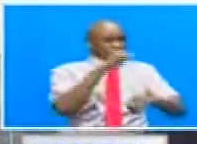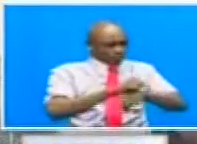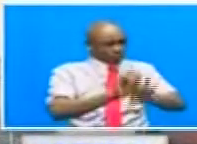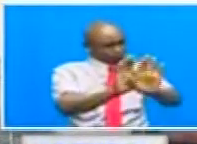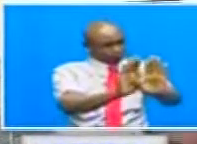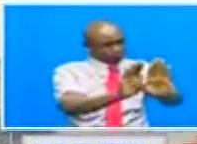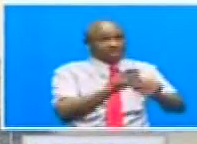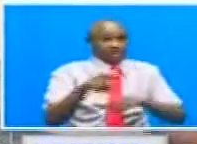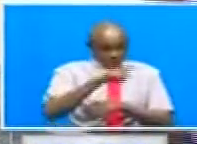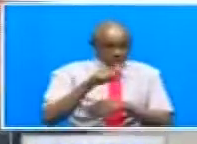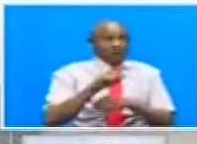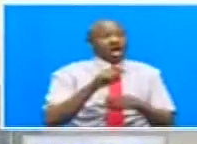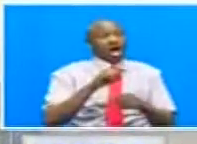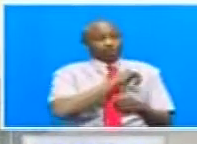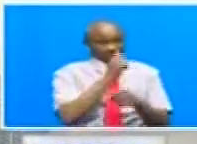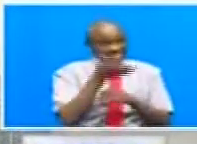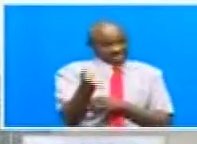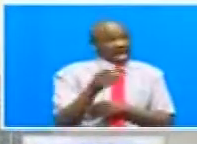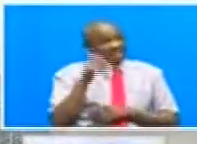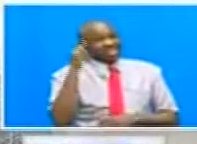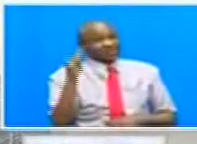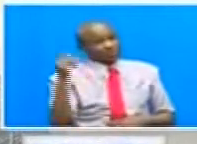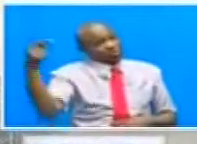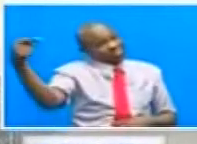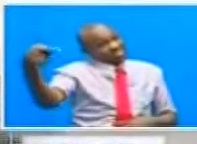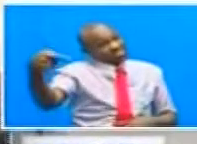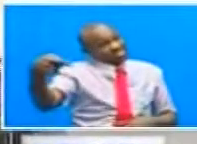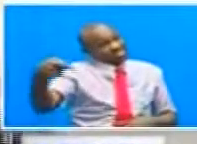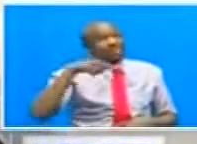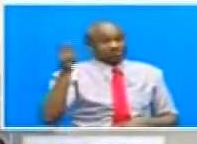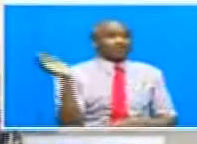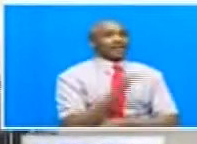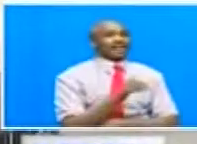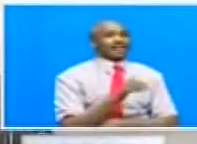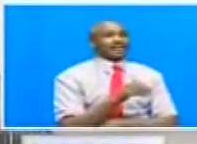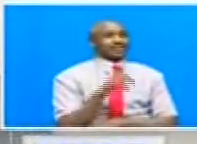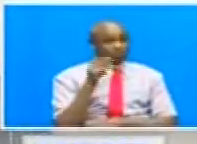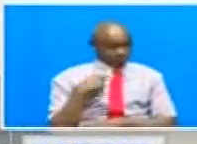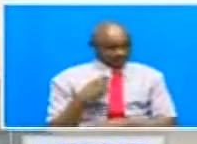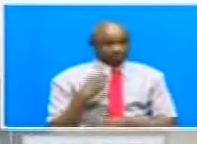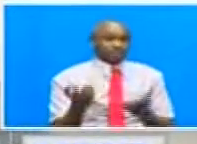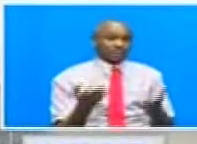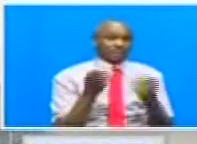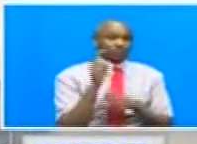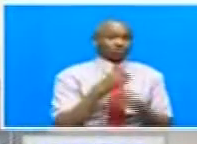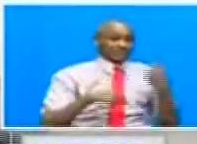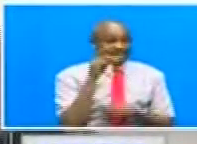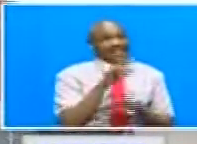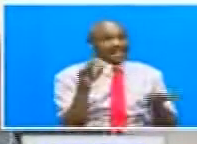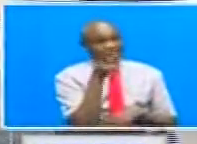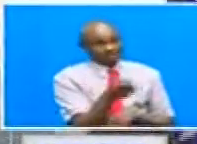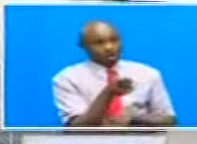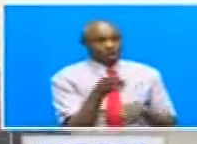is vested in the local authorities, some individuals in the local authorities in the past have come back to either sell